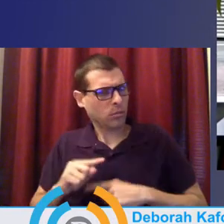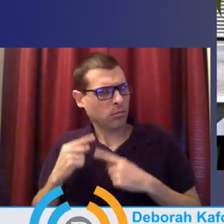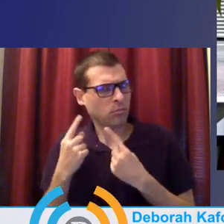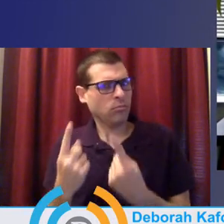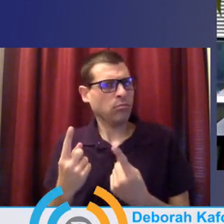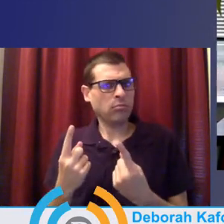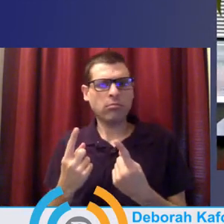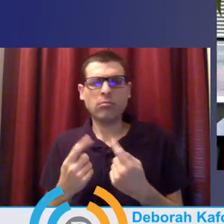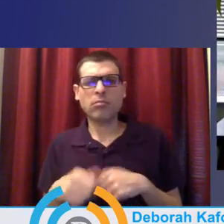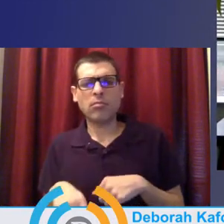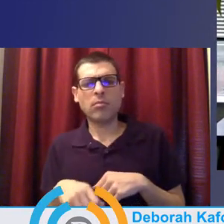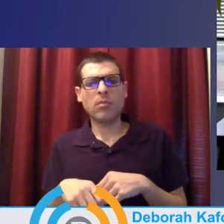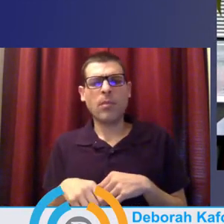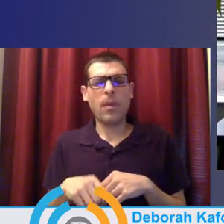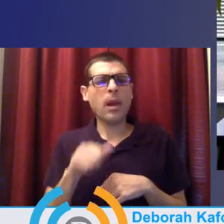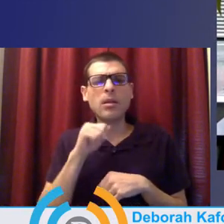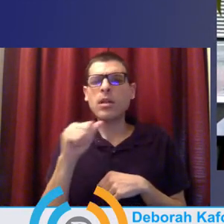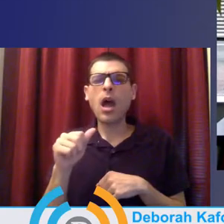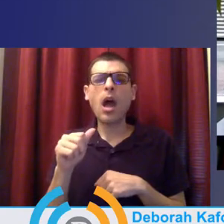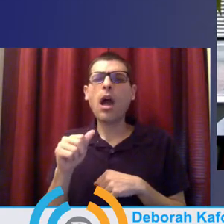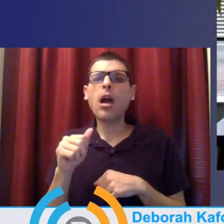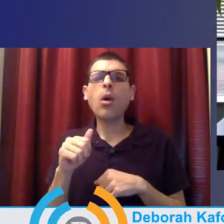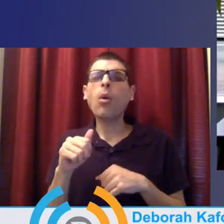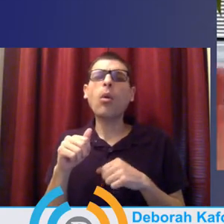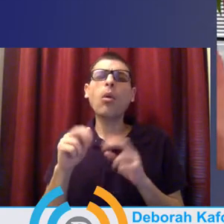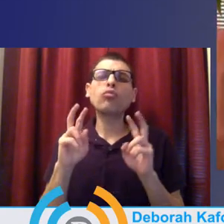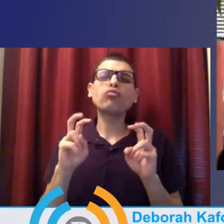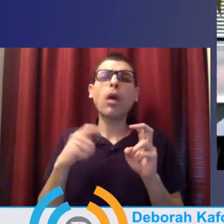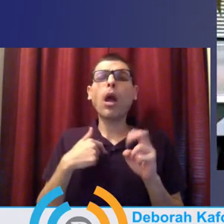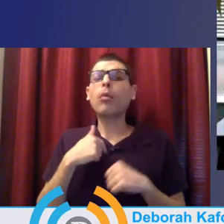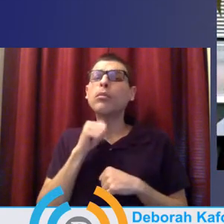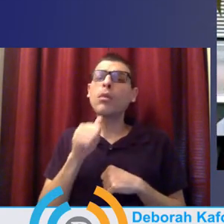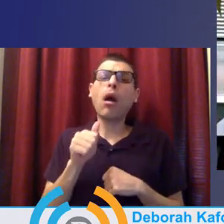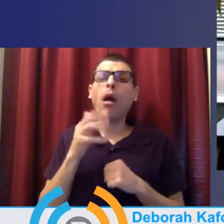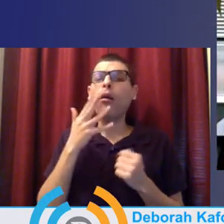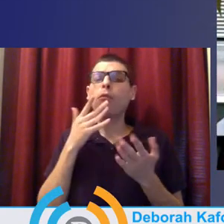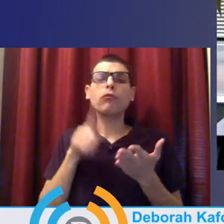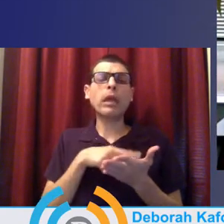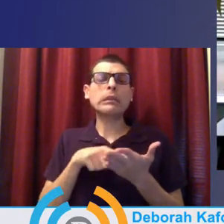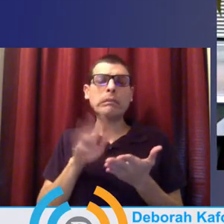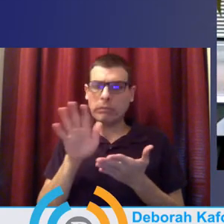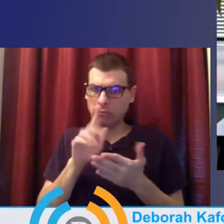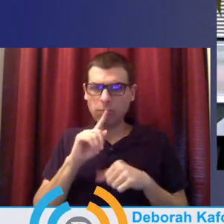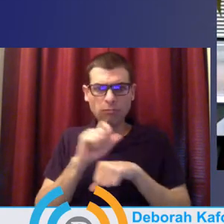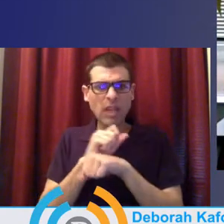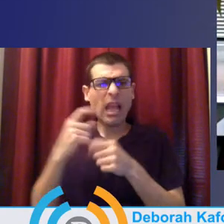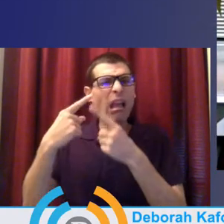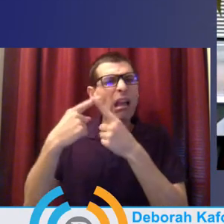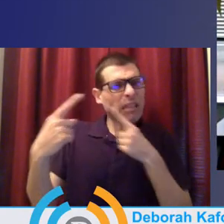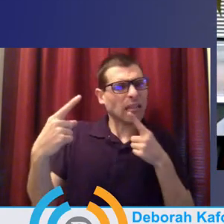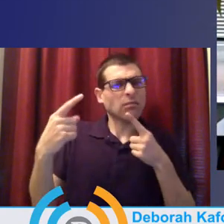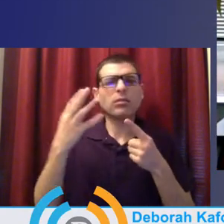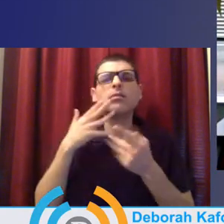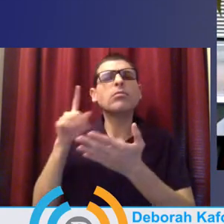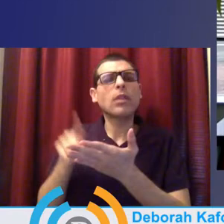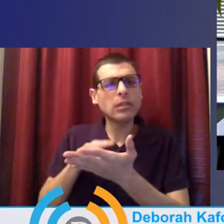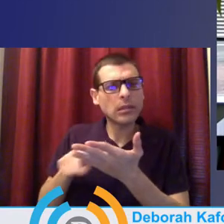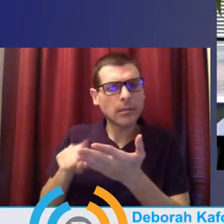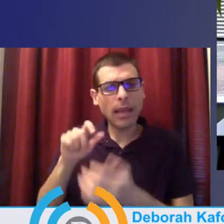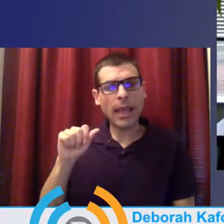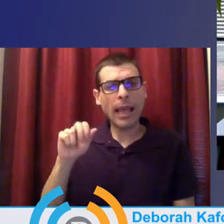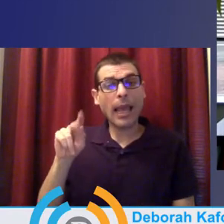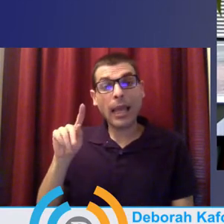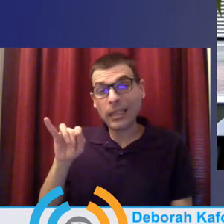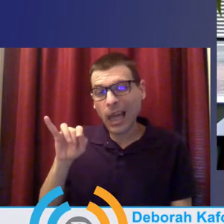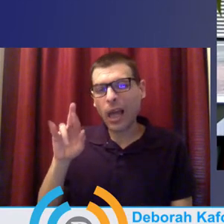anti-racism is acted out in values and practice. And I know we're looking forward, we'll do that in a second, but can you talk with me a bit about